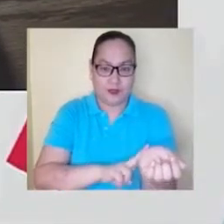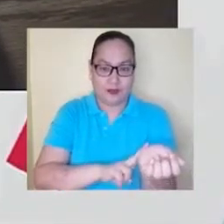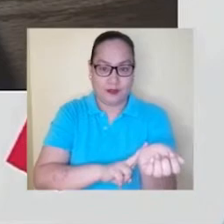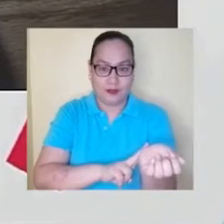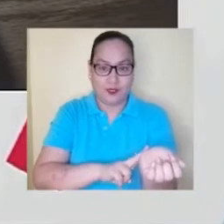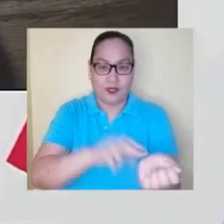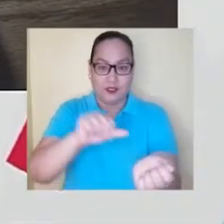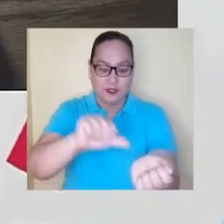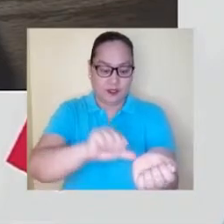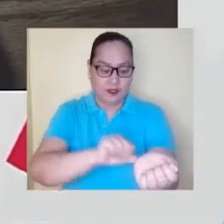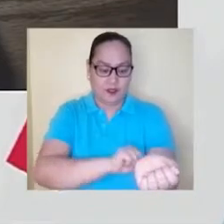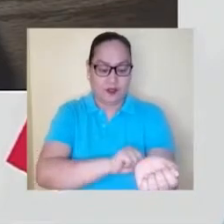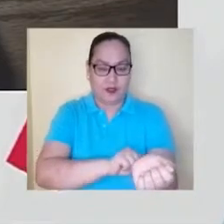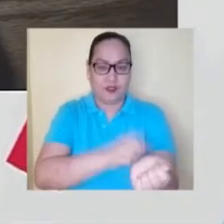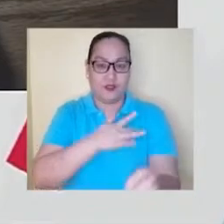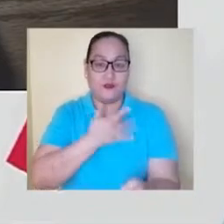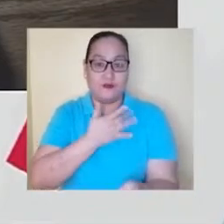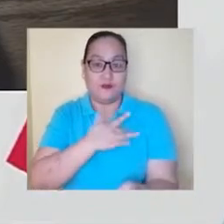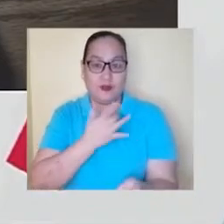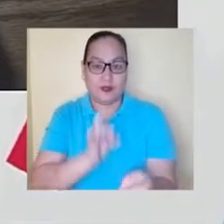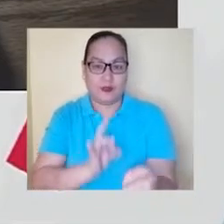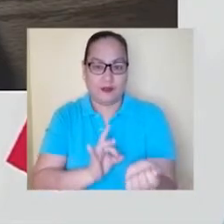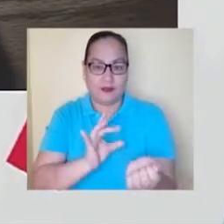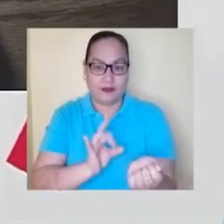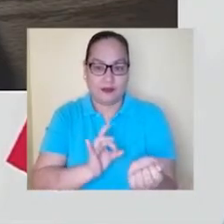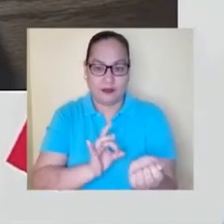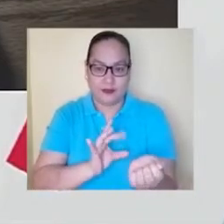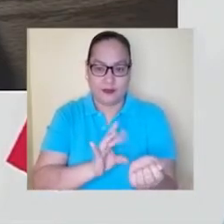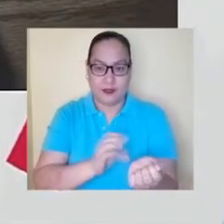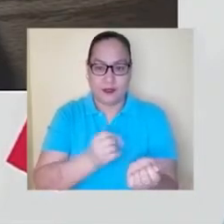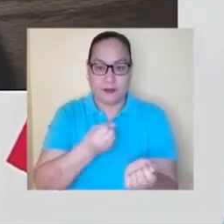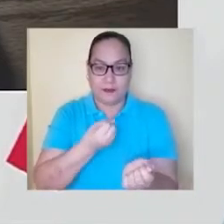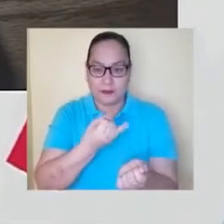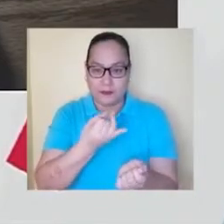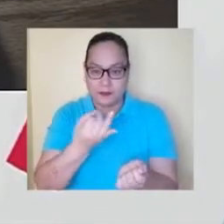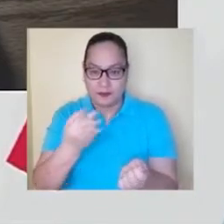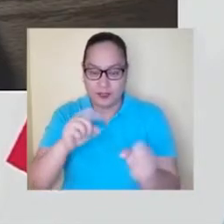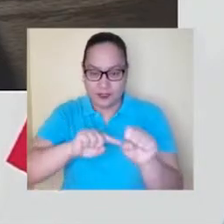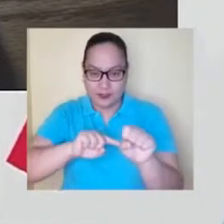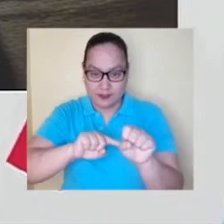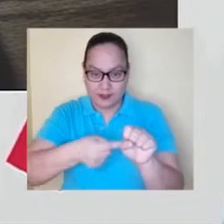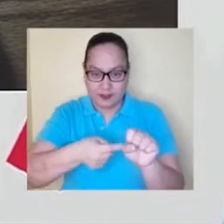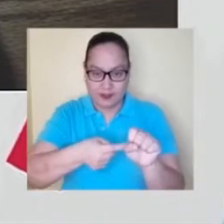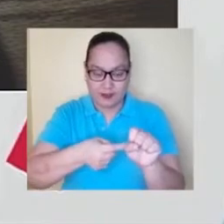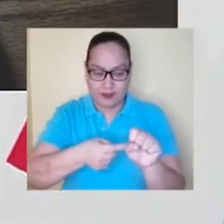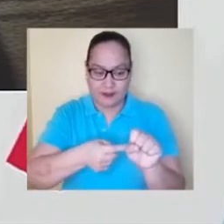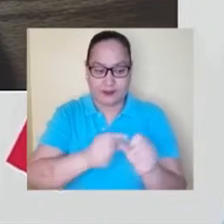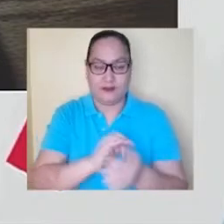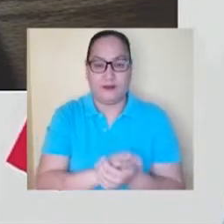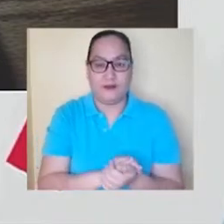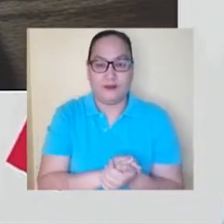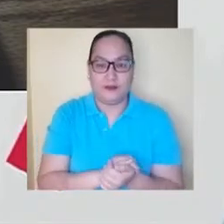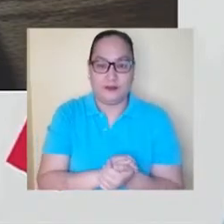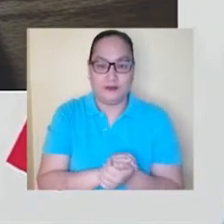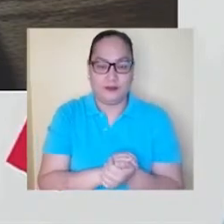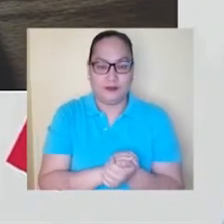arteries until you feel a pulse. Begin counting the pulse when the closed second hand is on 12.